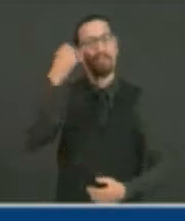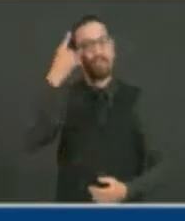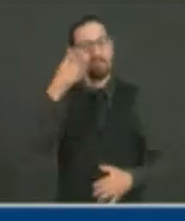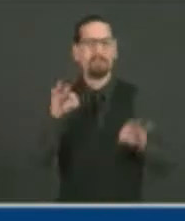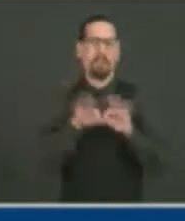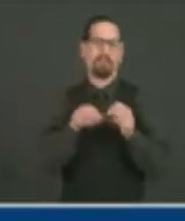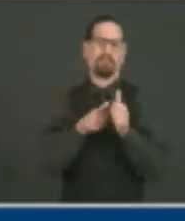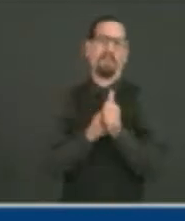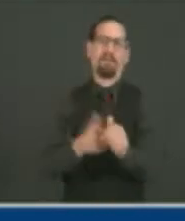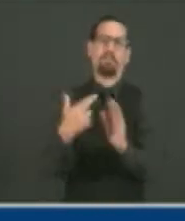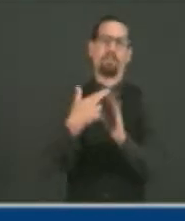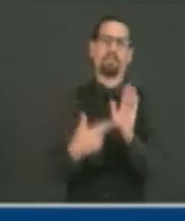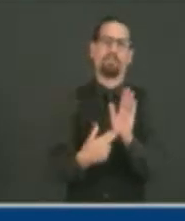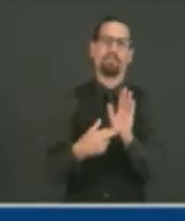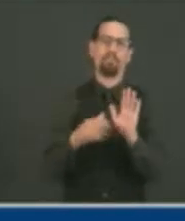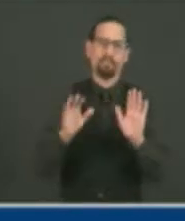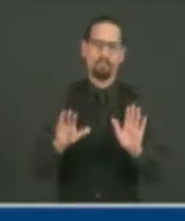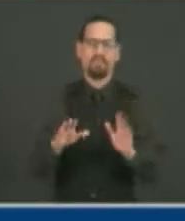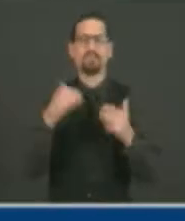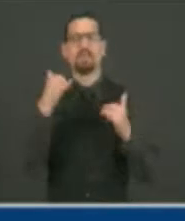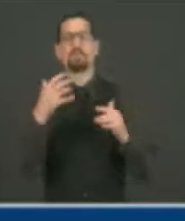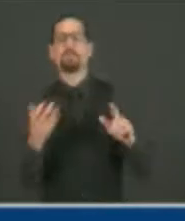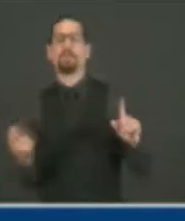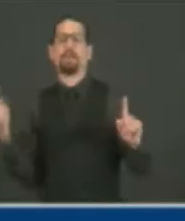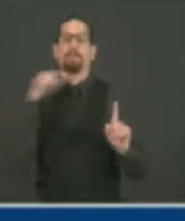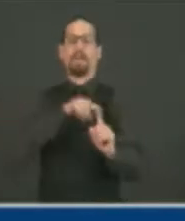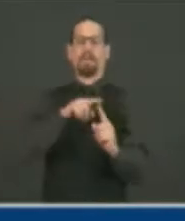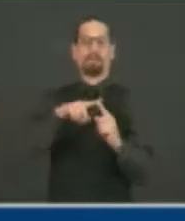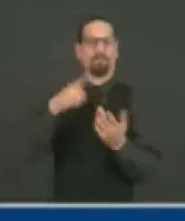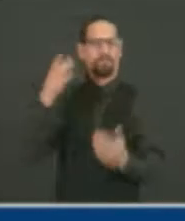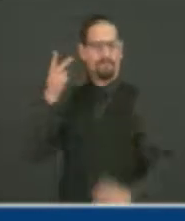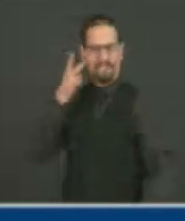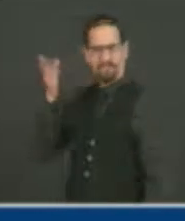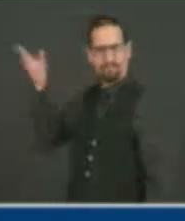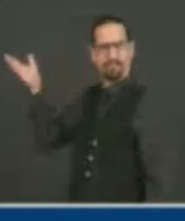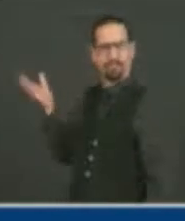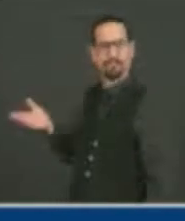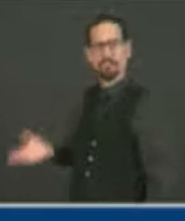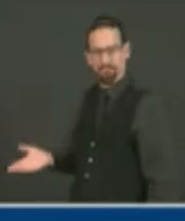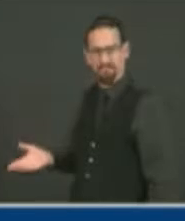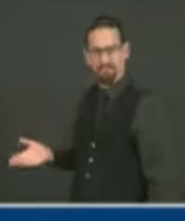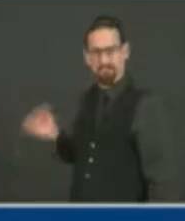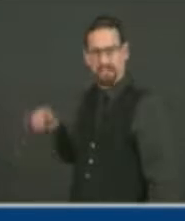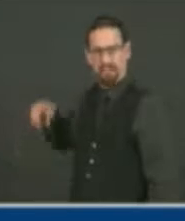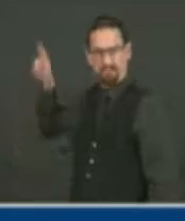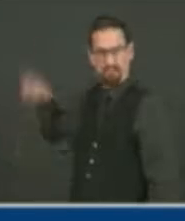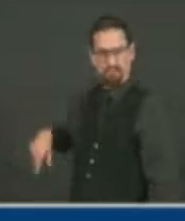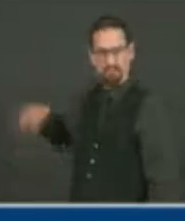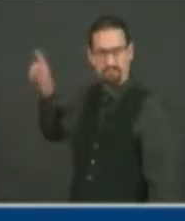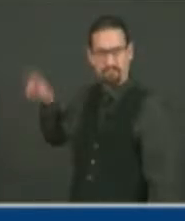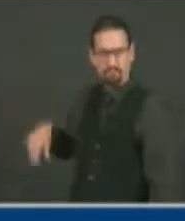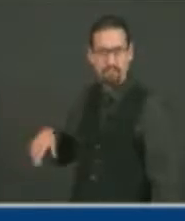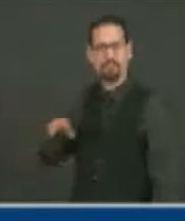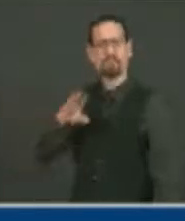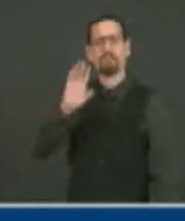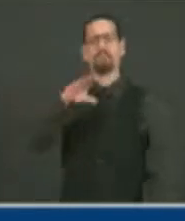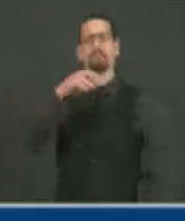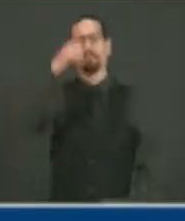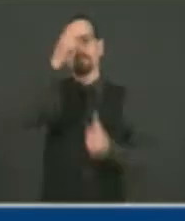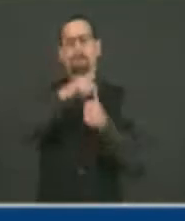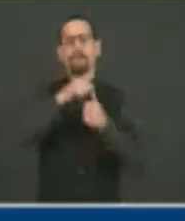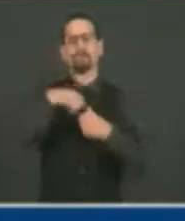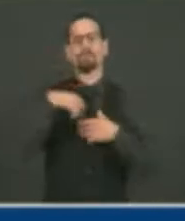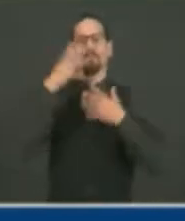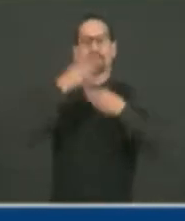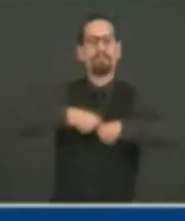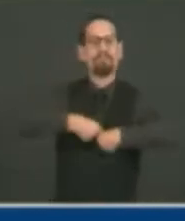From day one of this crisis, I have promised to you that we would be transparent, we would share the data on a daily basis,